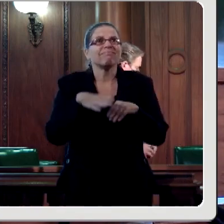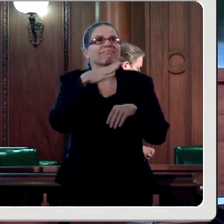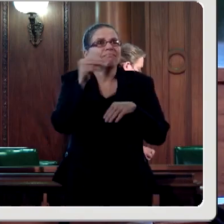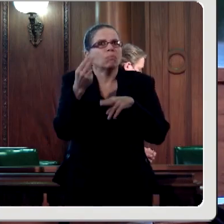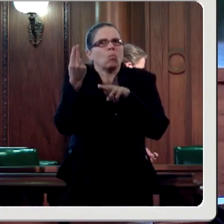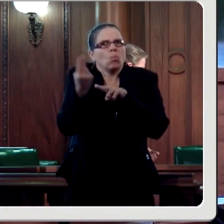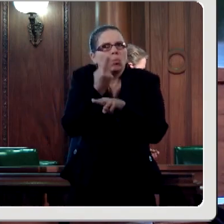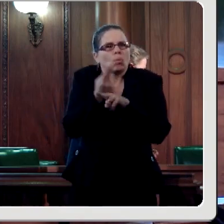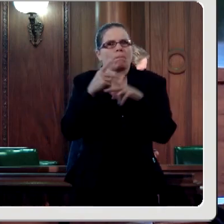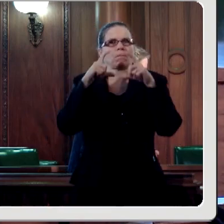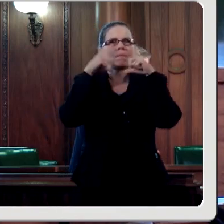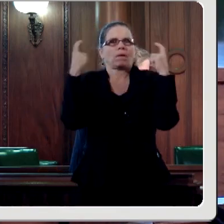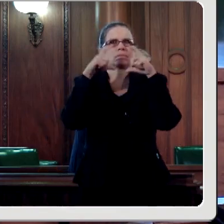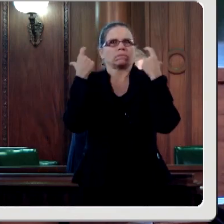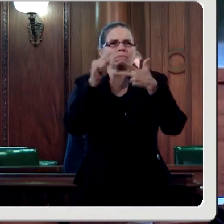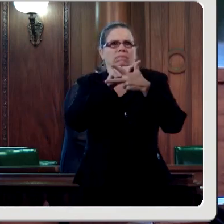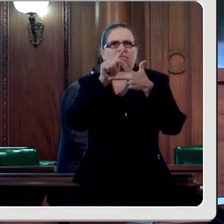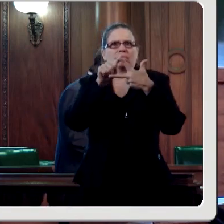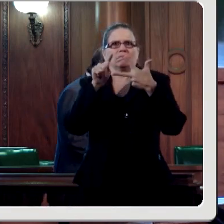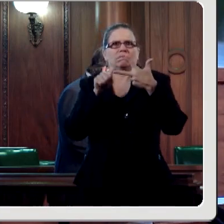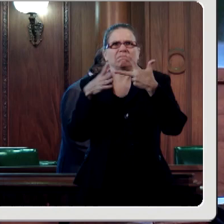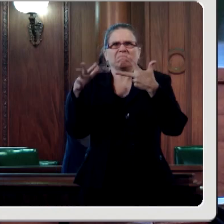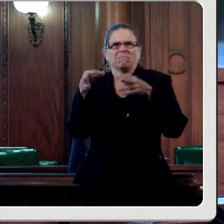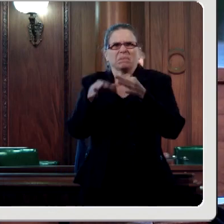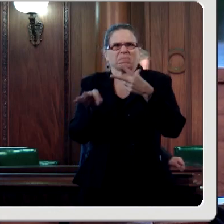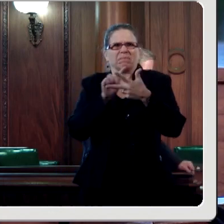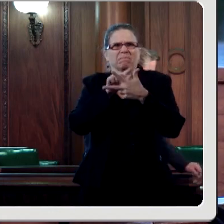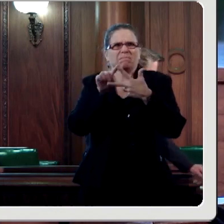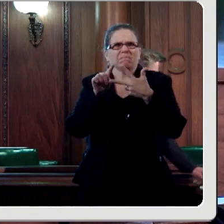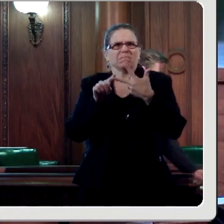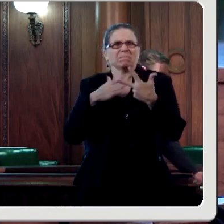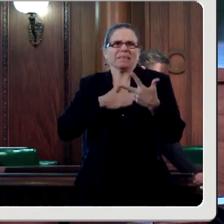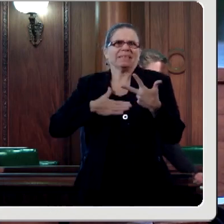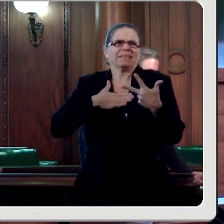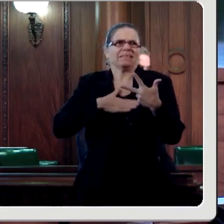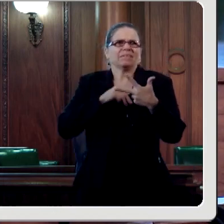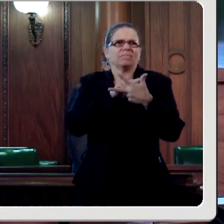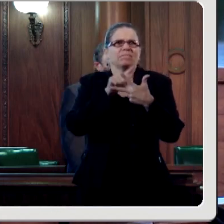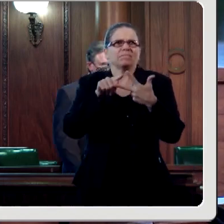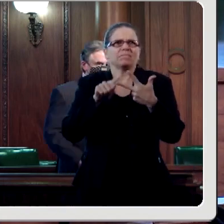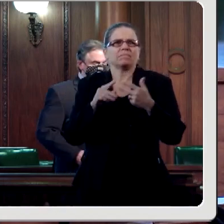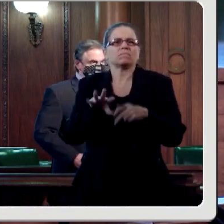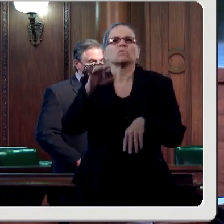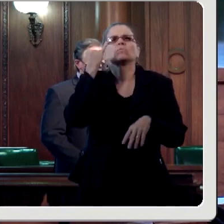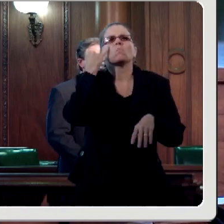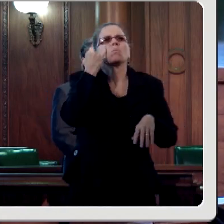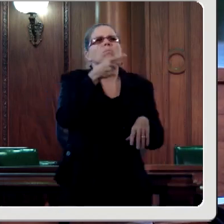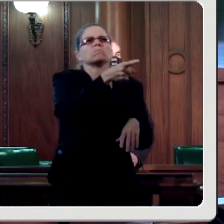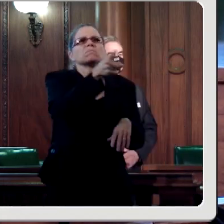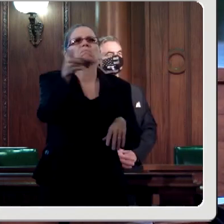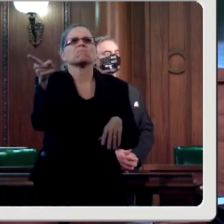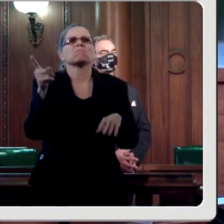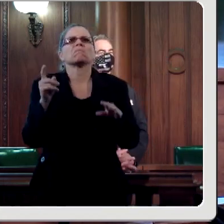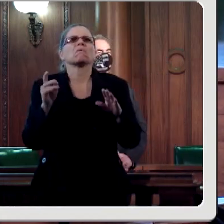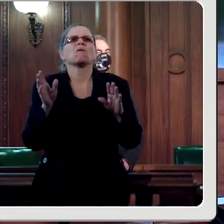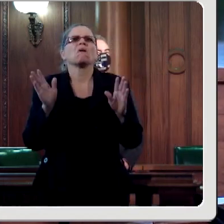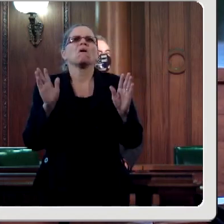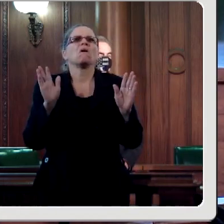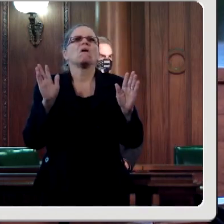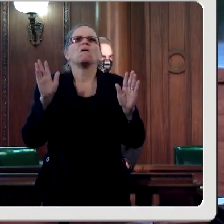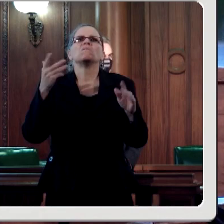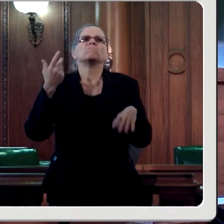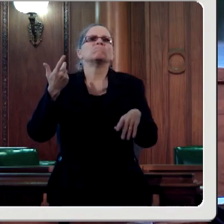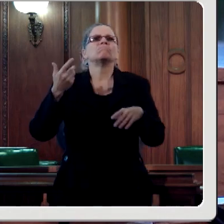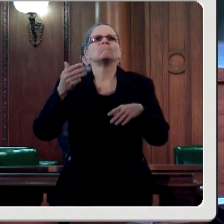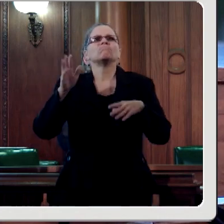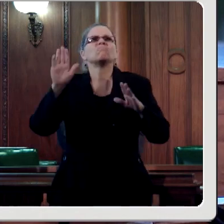covering. It is not responsible for individuals in leadership to say that you should not